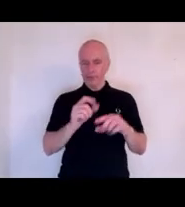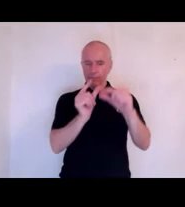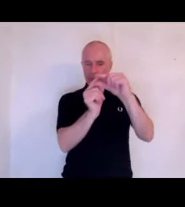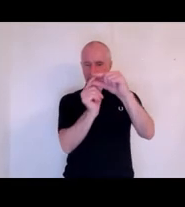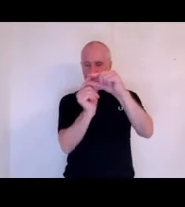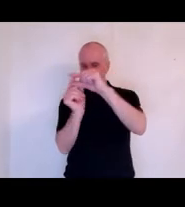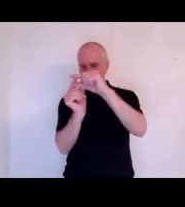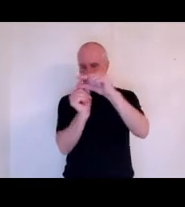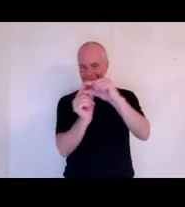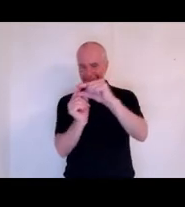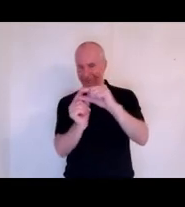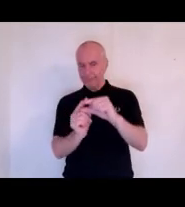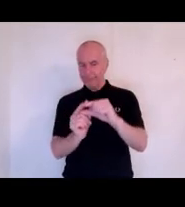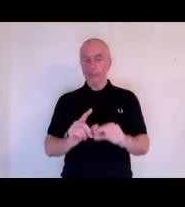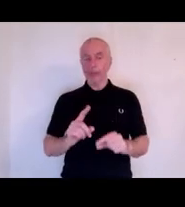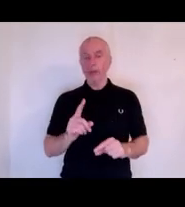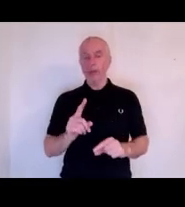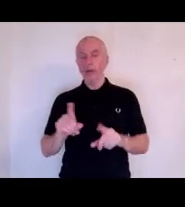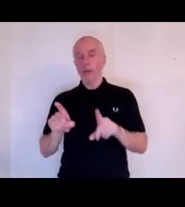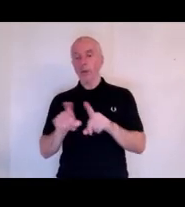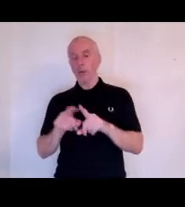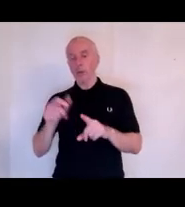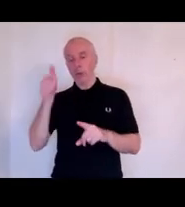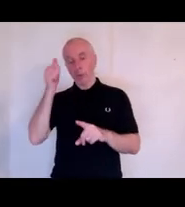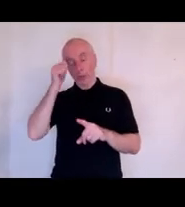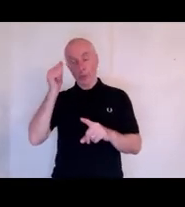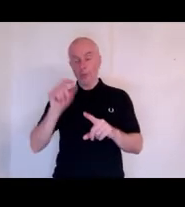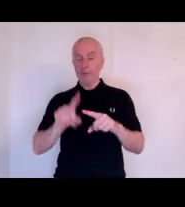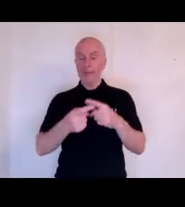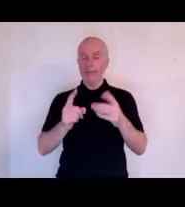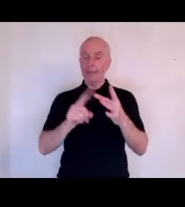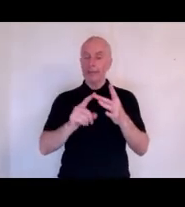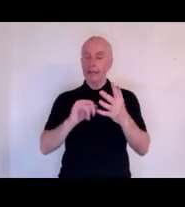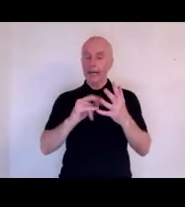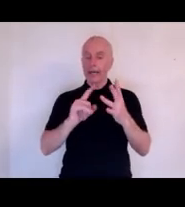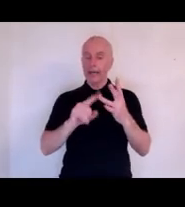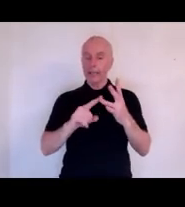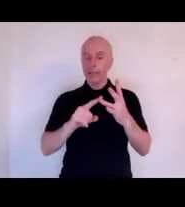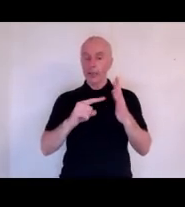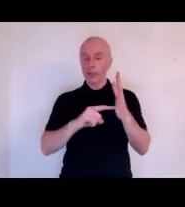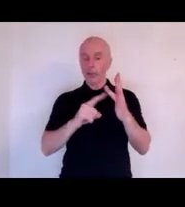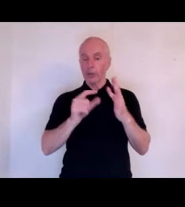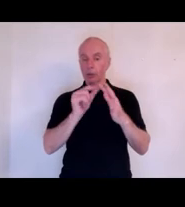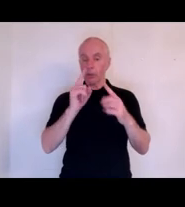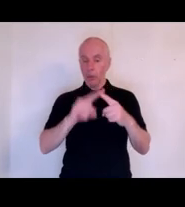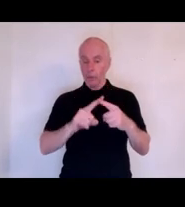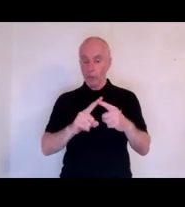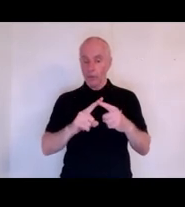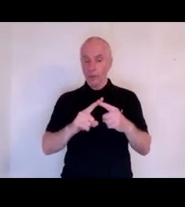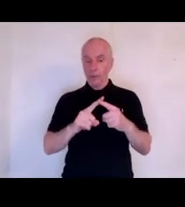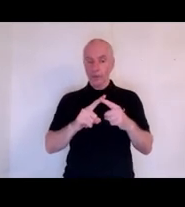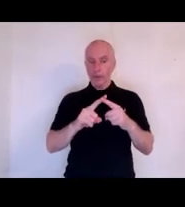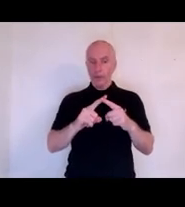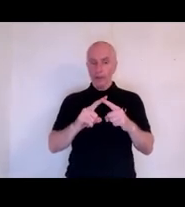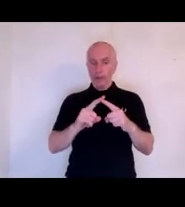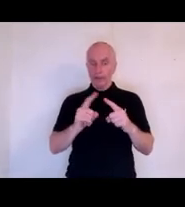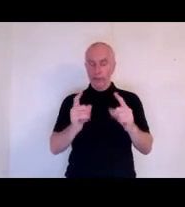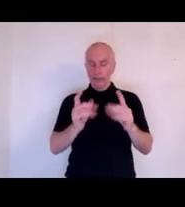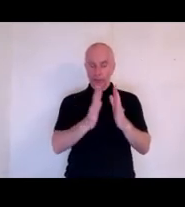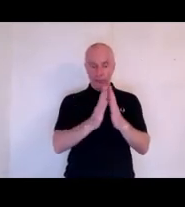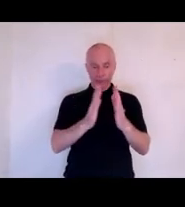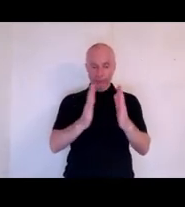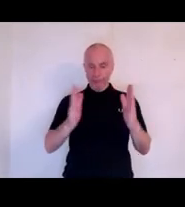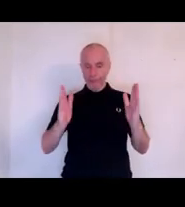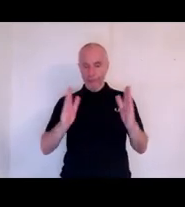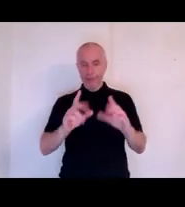also know that there are different isotopes of those different elements. And when we spread all those isotopes out into the different nuclides